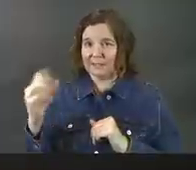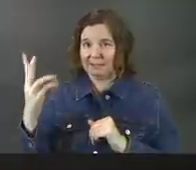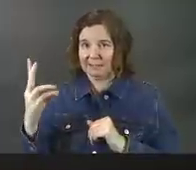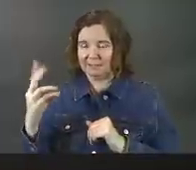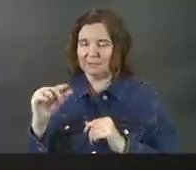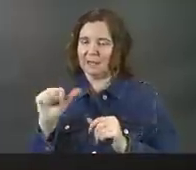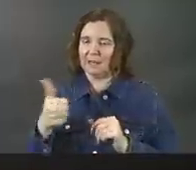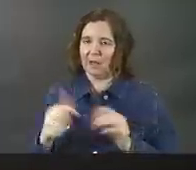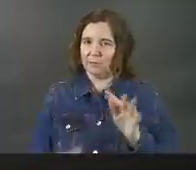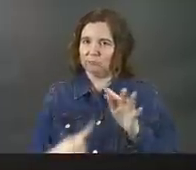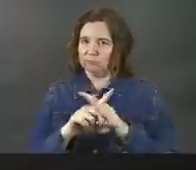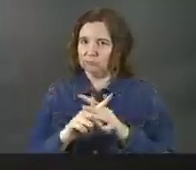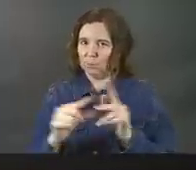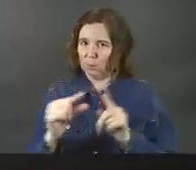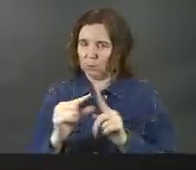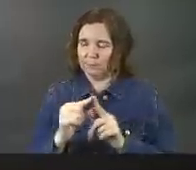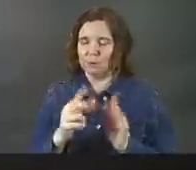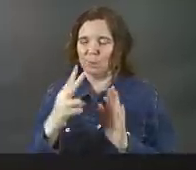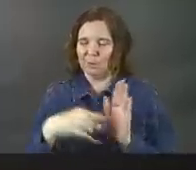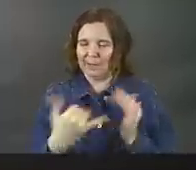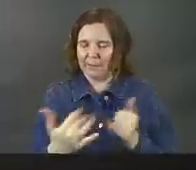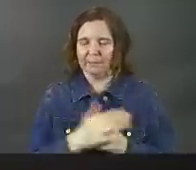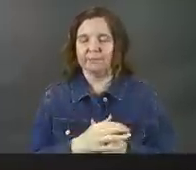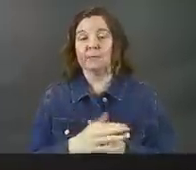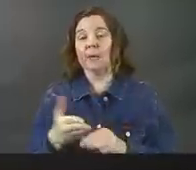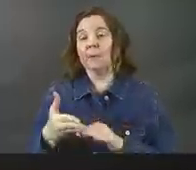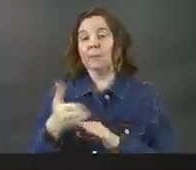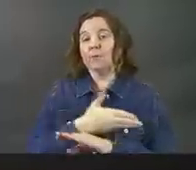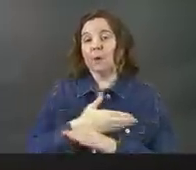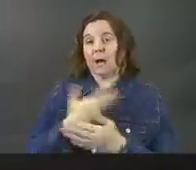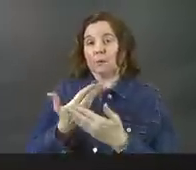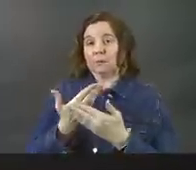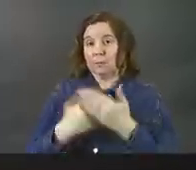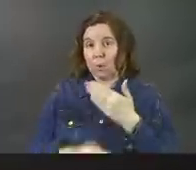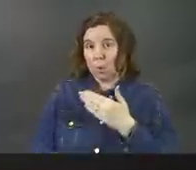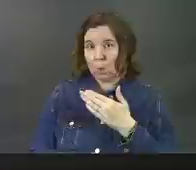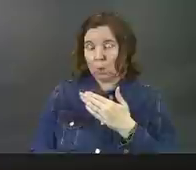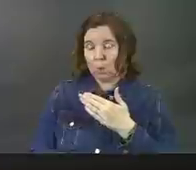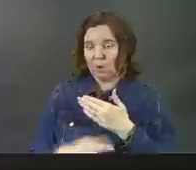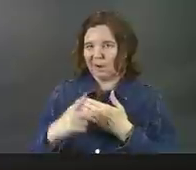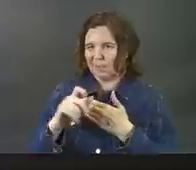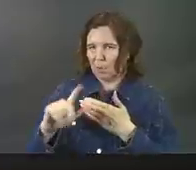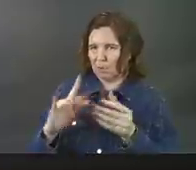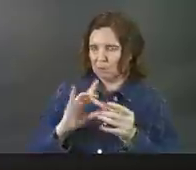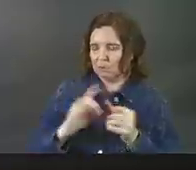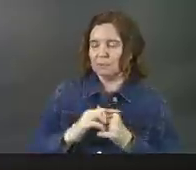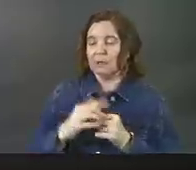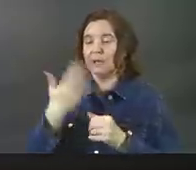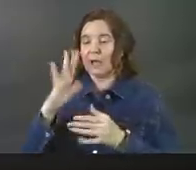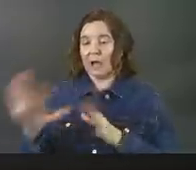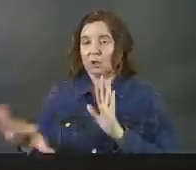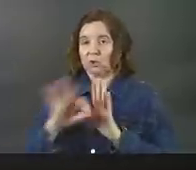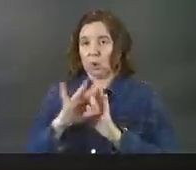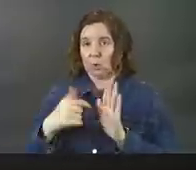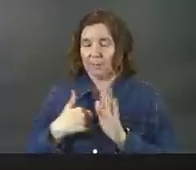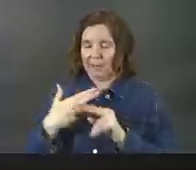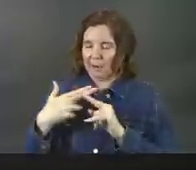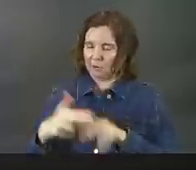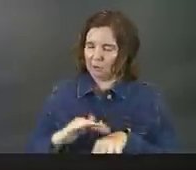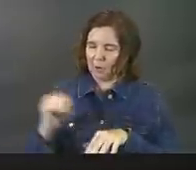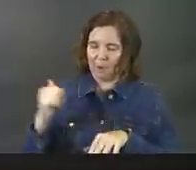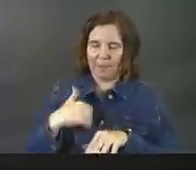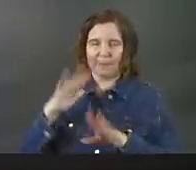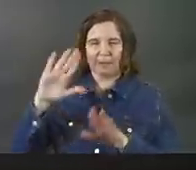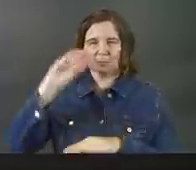word apocalypse shows up. So I'm going to read that now. But even before I was born, this is Paul talking, God chose me and called me by his